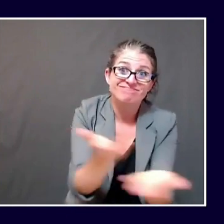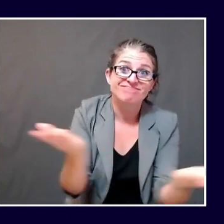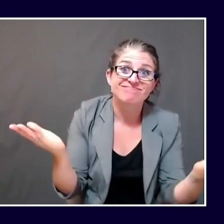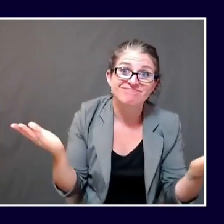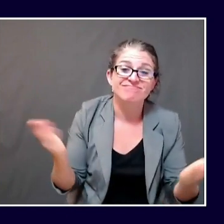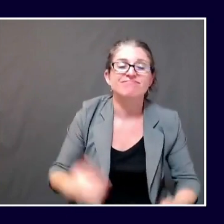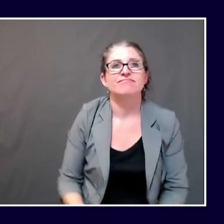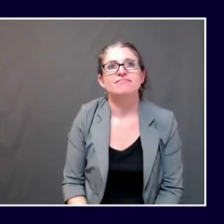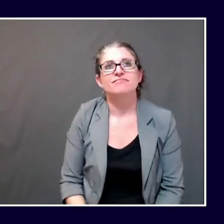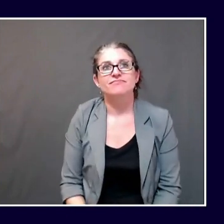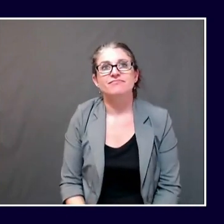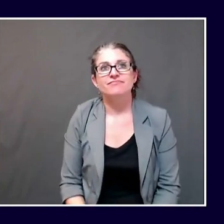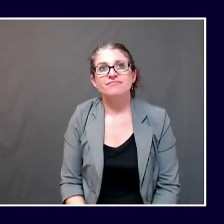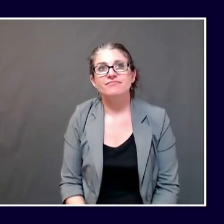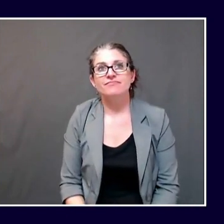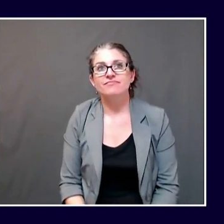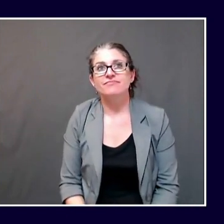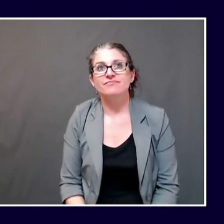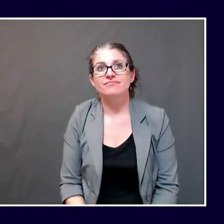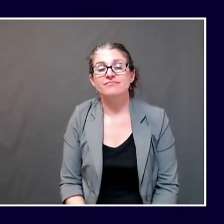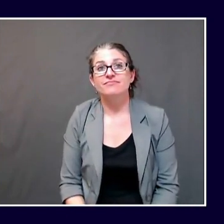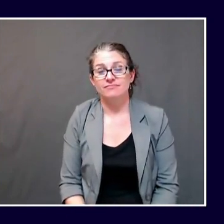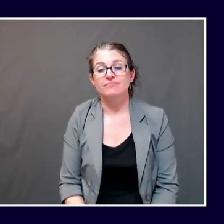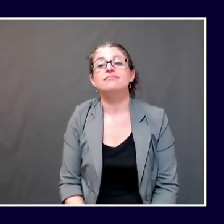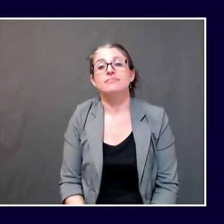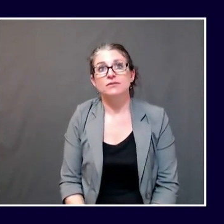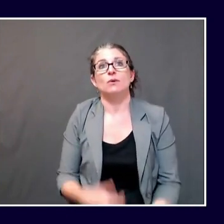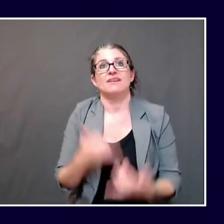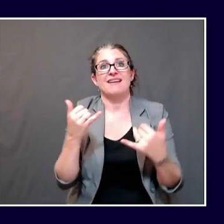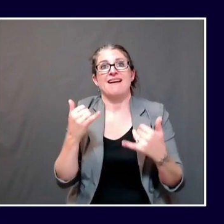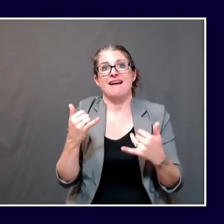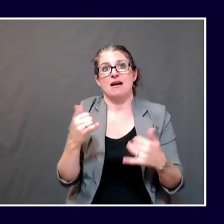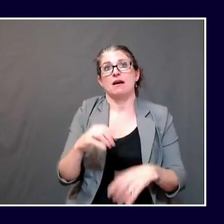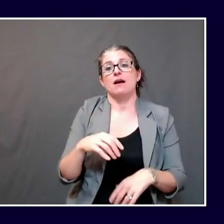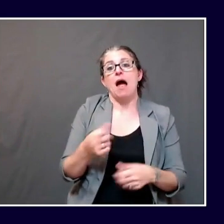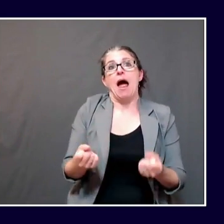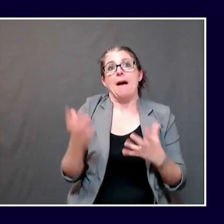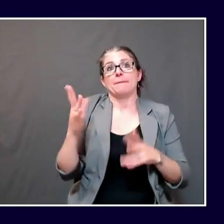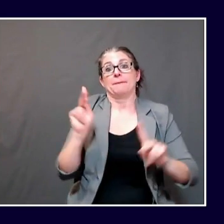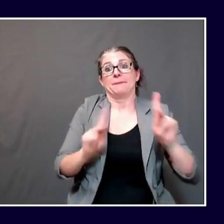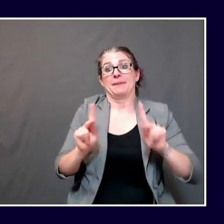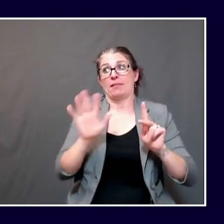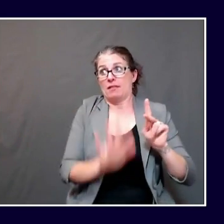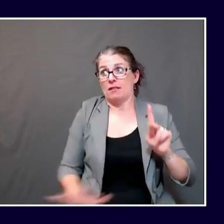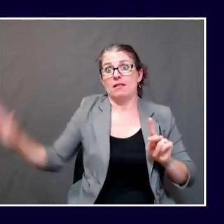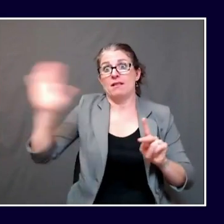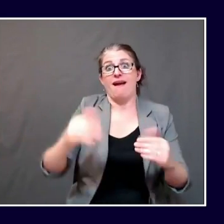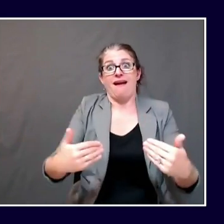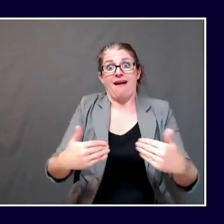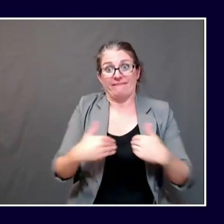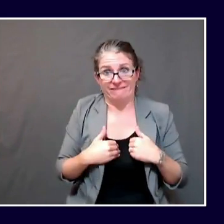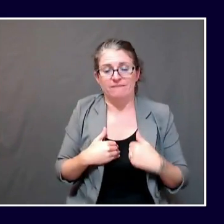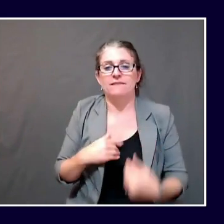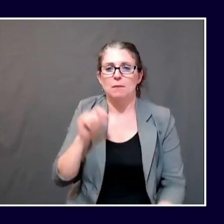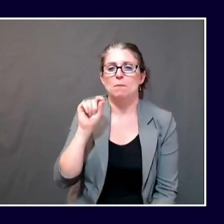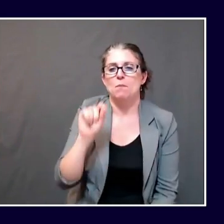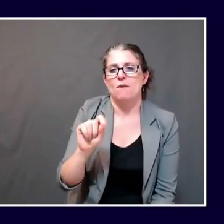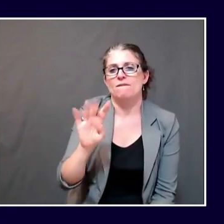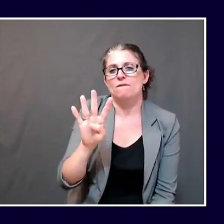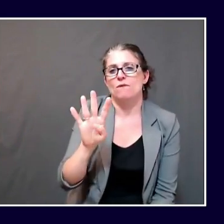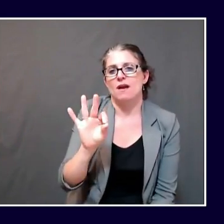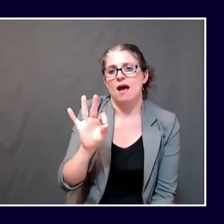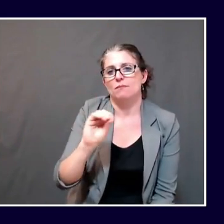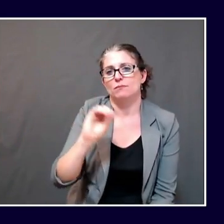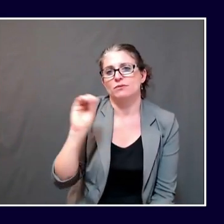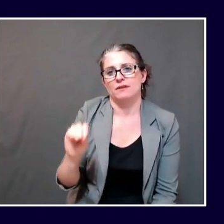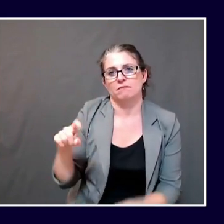0.49%. For context, the national positivity rate right now is 5%. The rate in